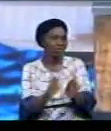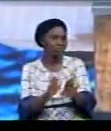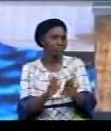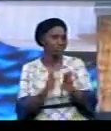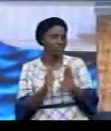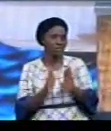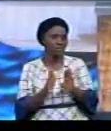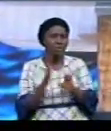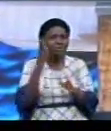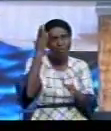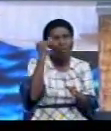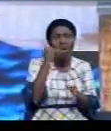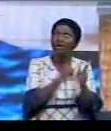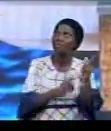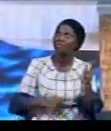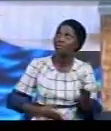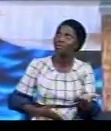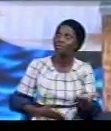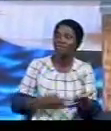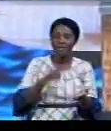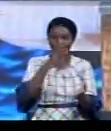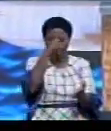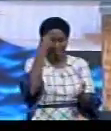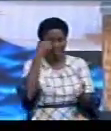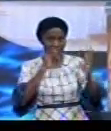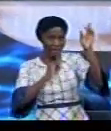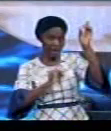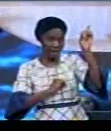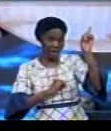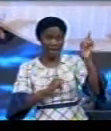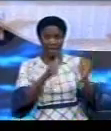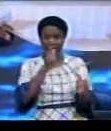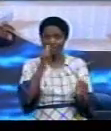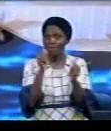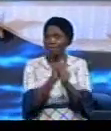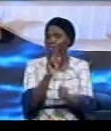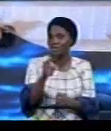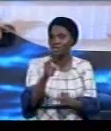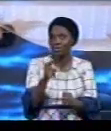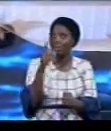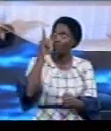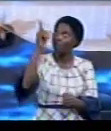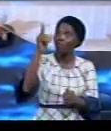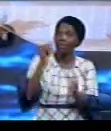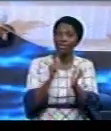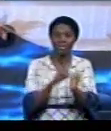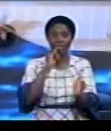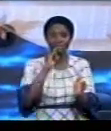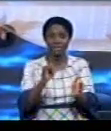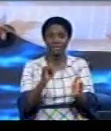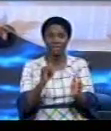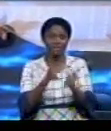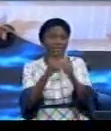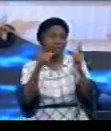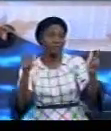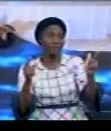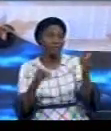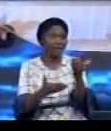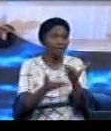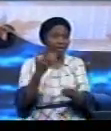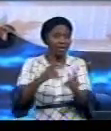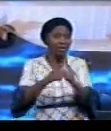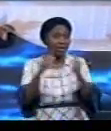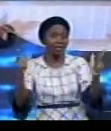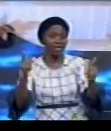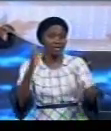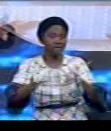Because I am with you. The one that is greater than Satan, greater than storm, greater than